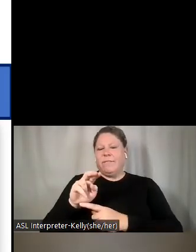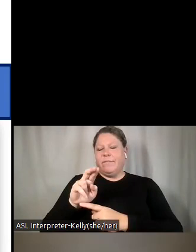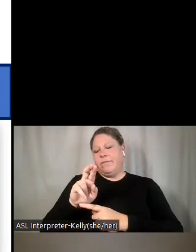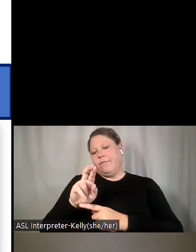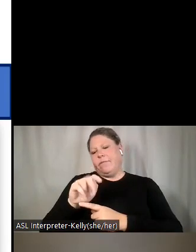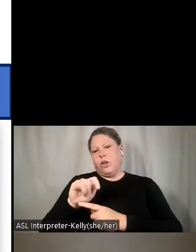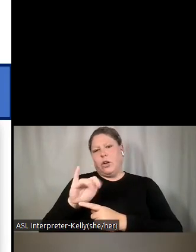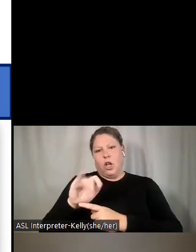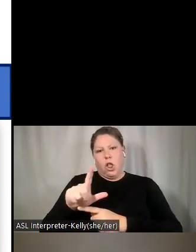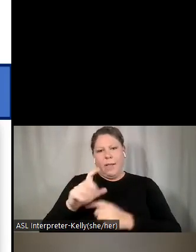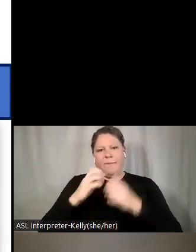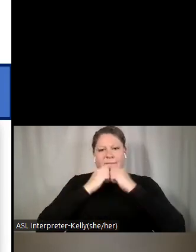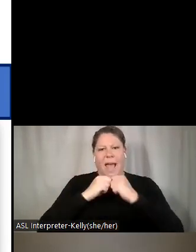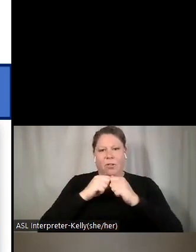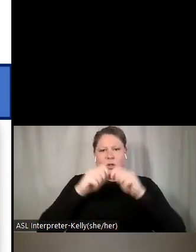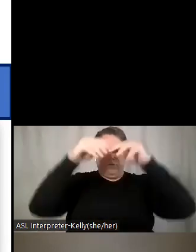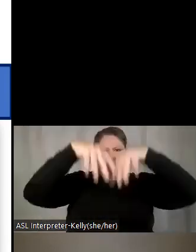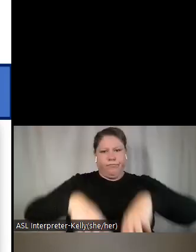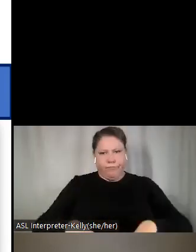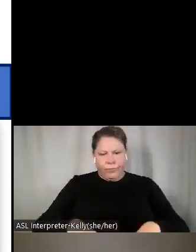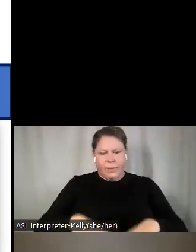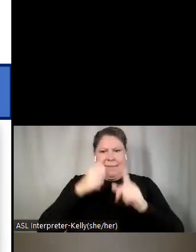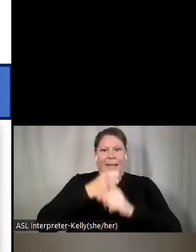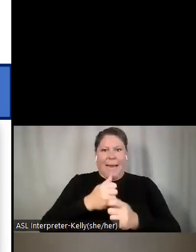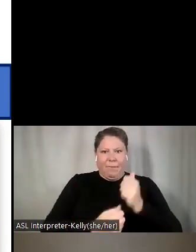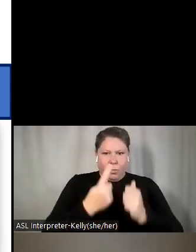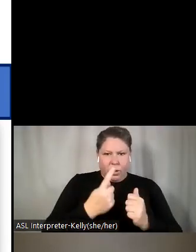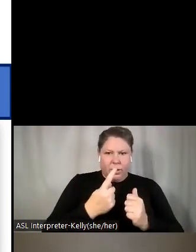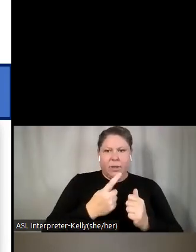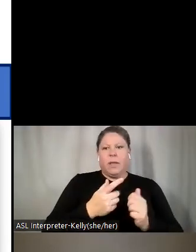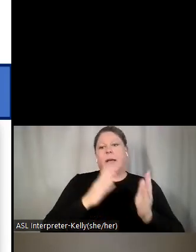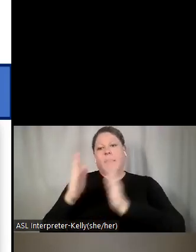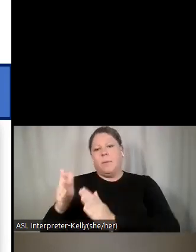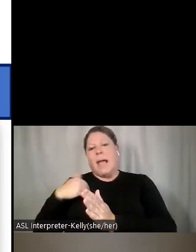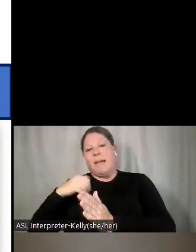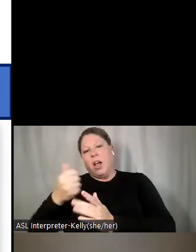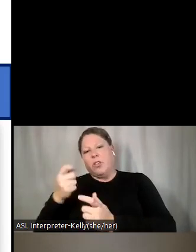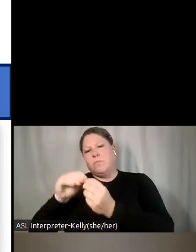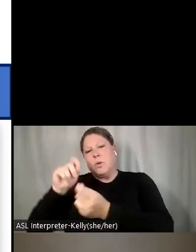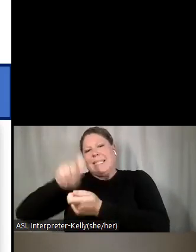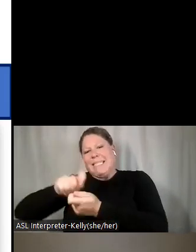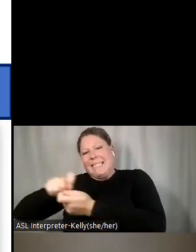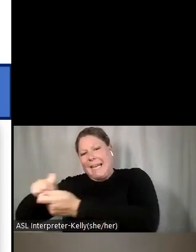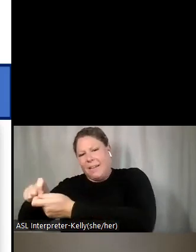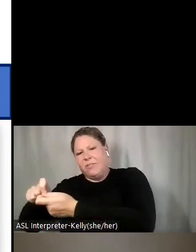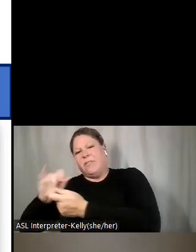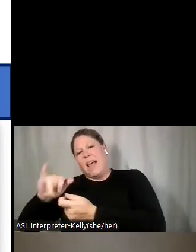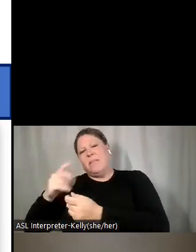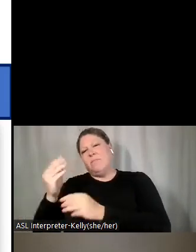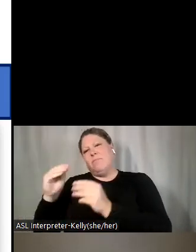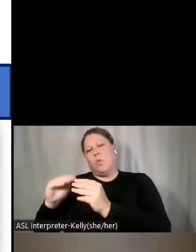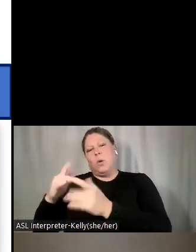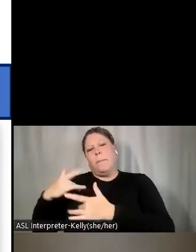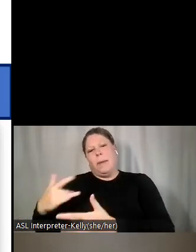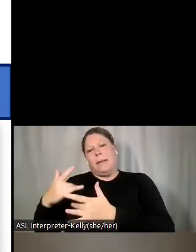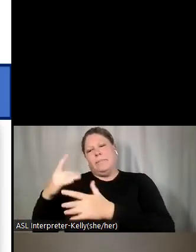working on those horizontal value streams, which are more of like the more common lean approach of following that process over each process